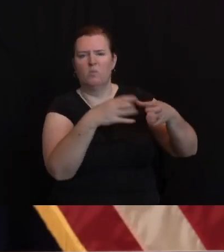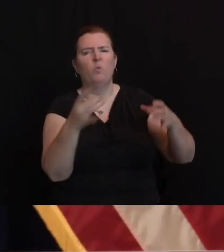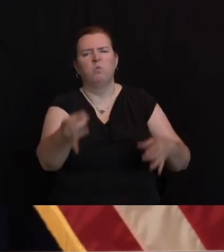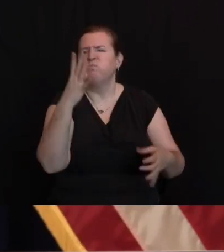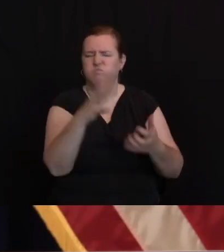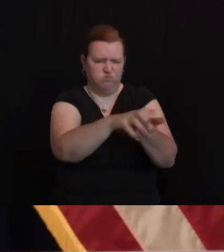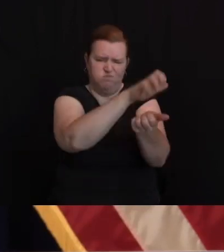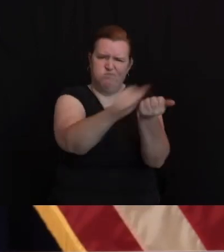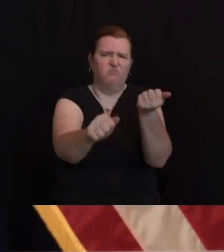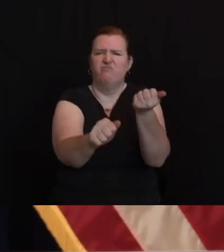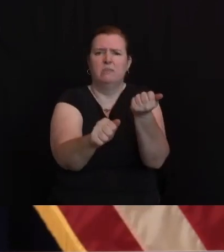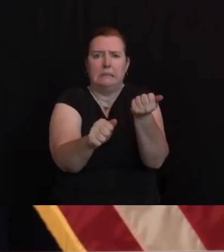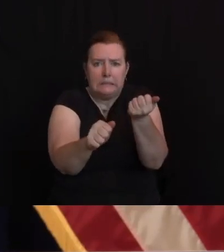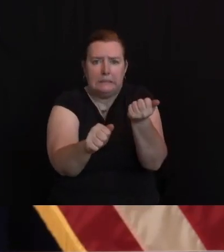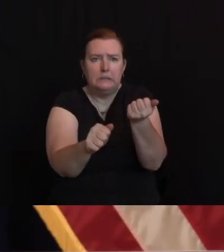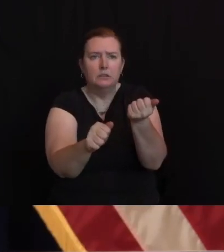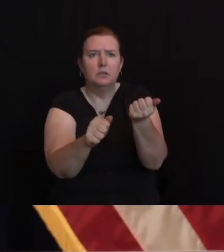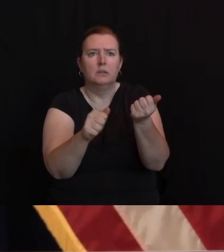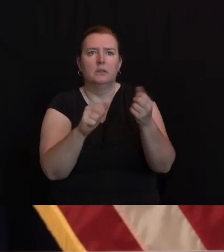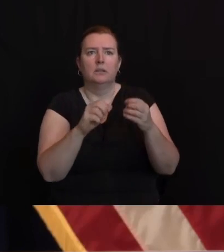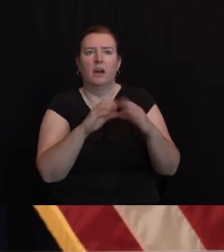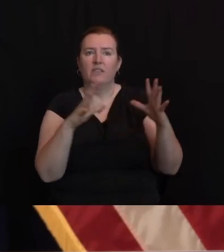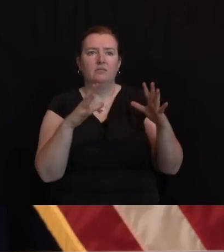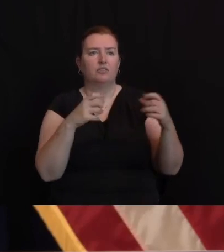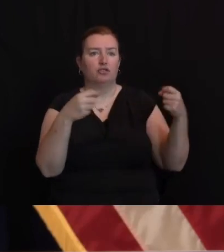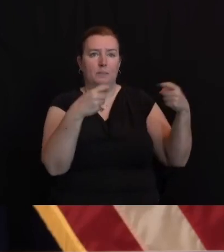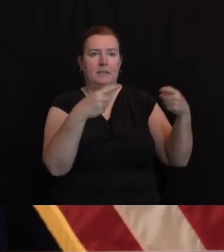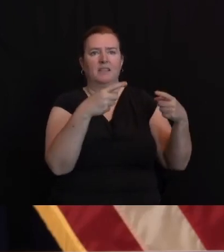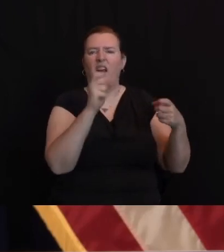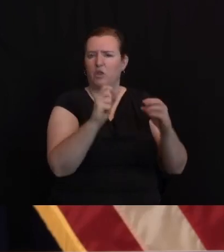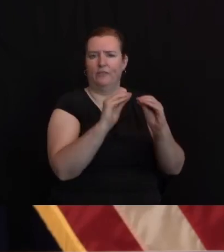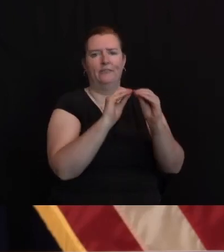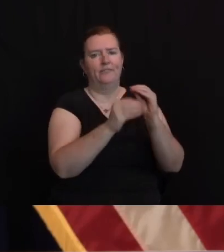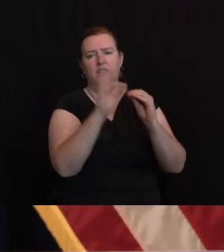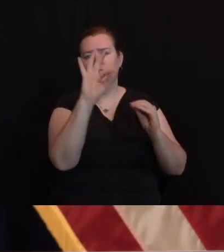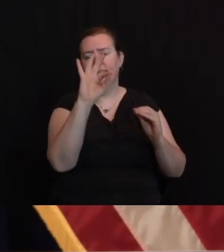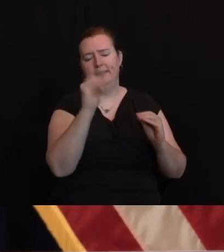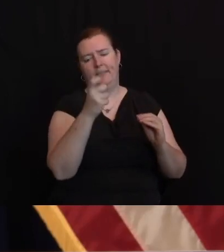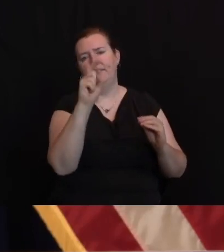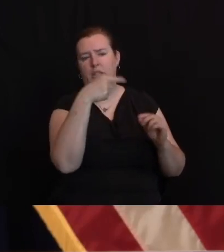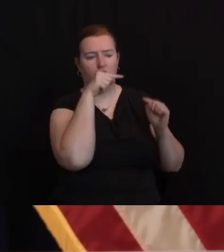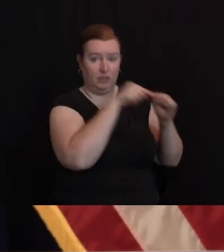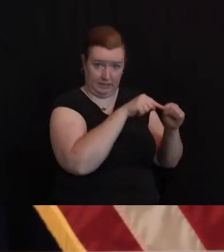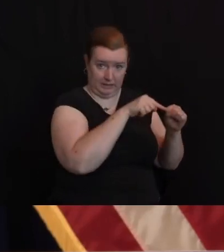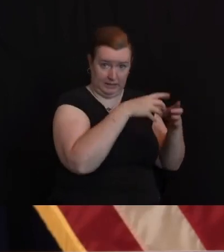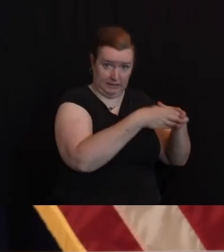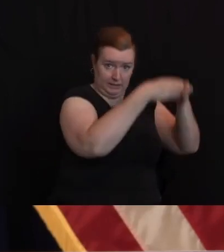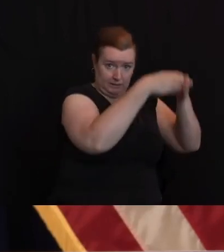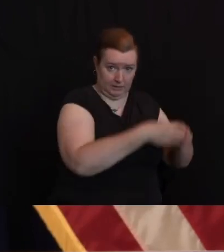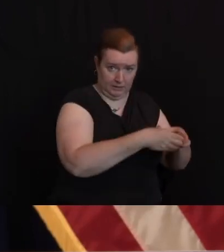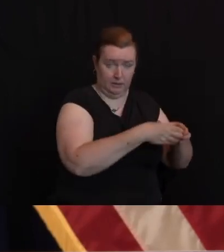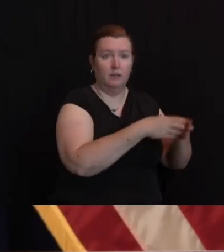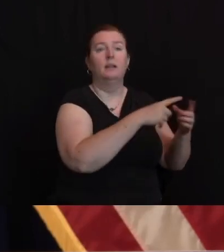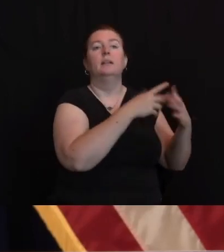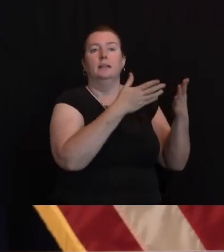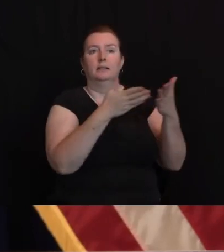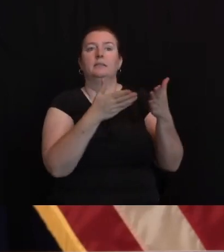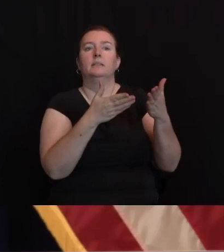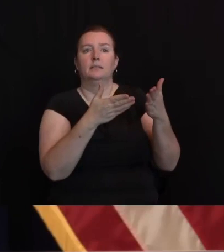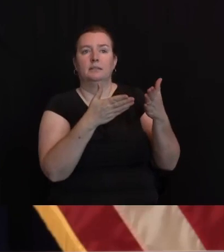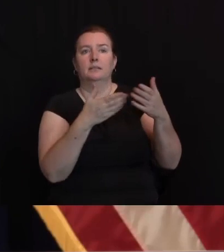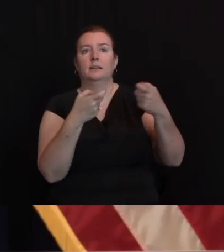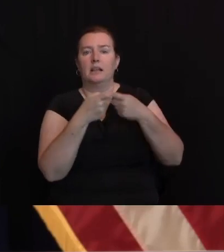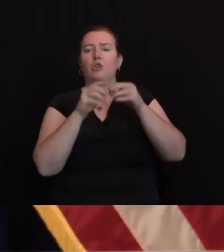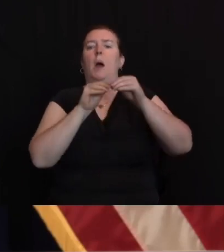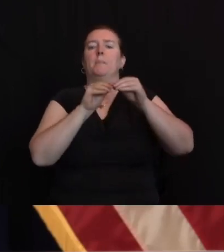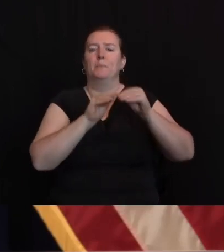So obviously that has to be fixed first before we can then, or before the utilities can then distribute the energy to